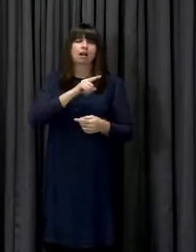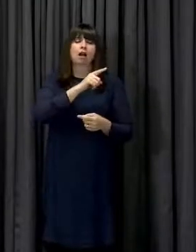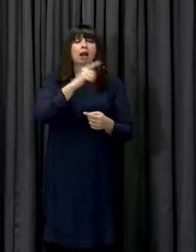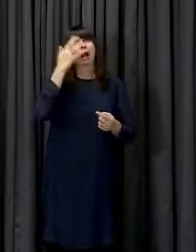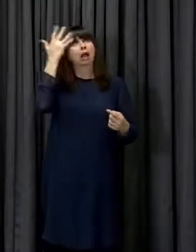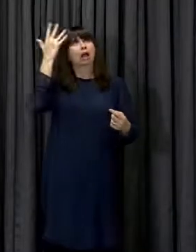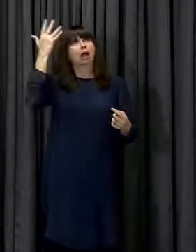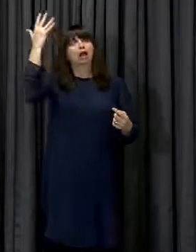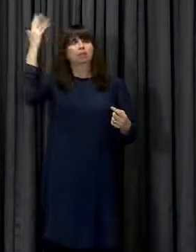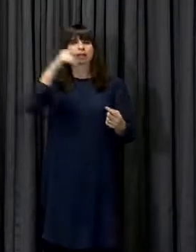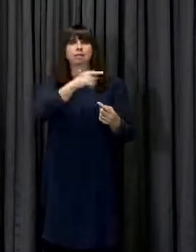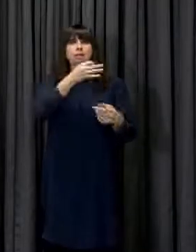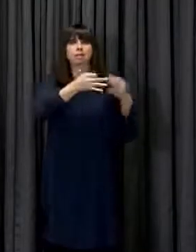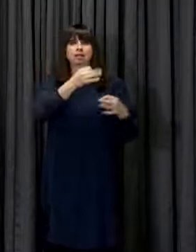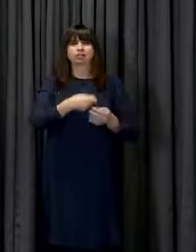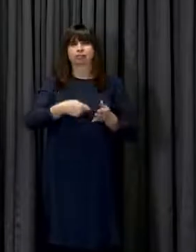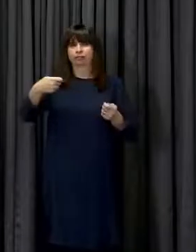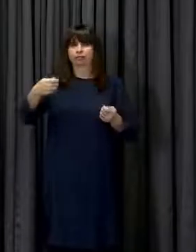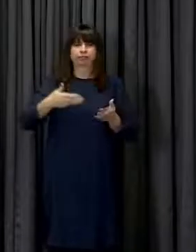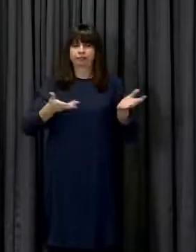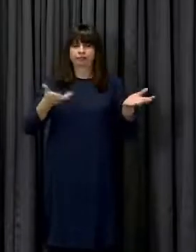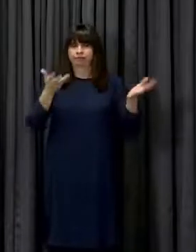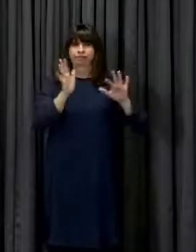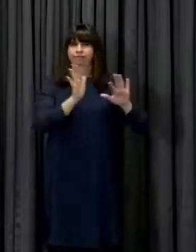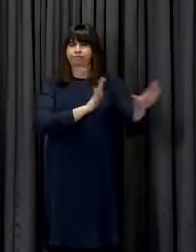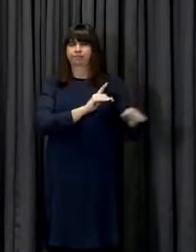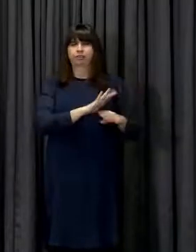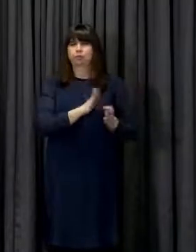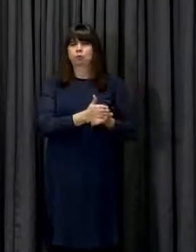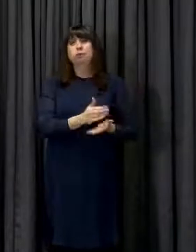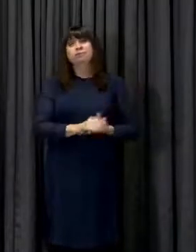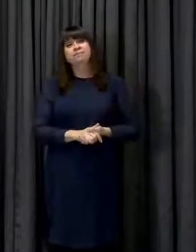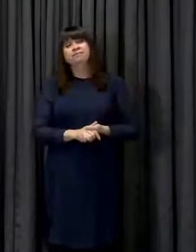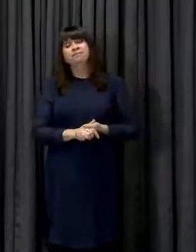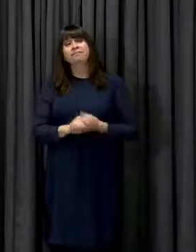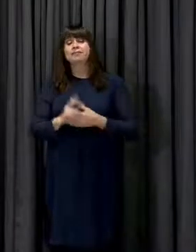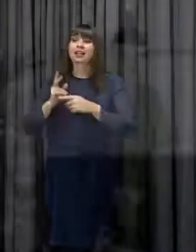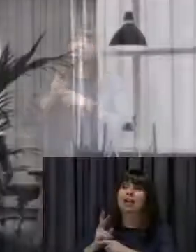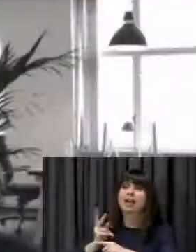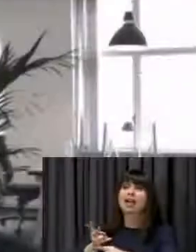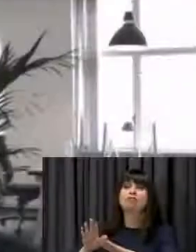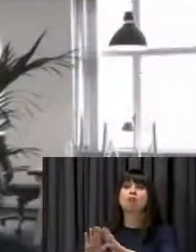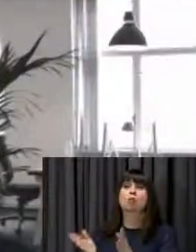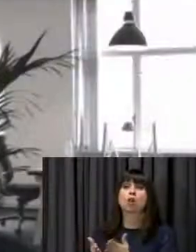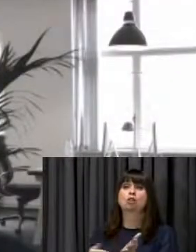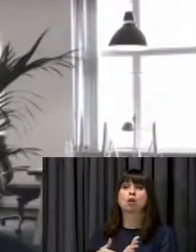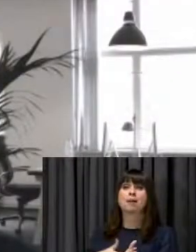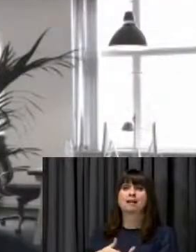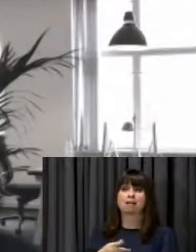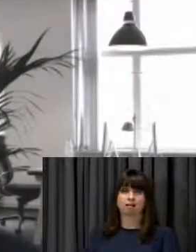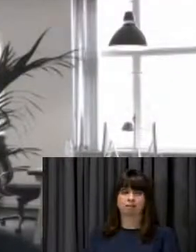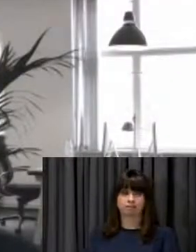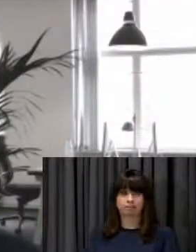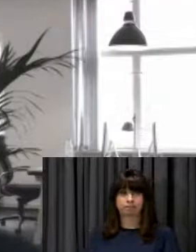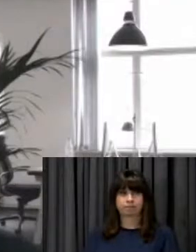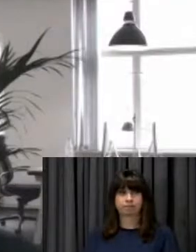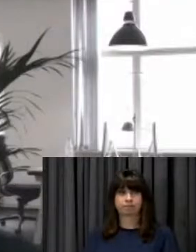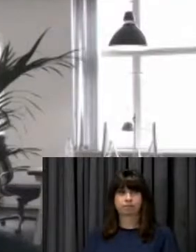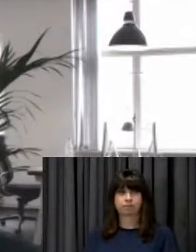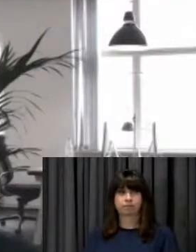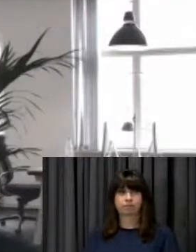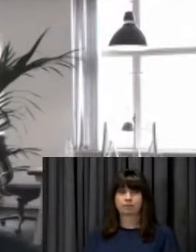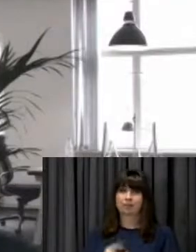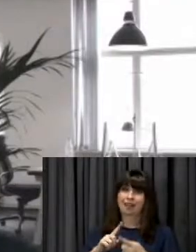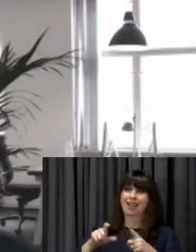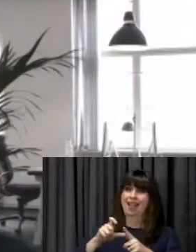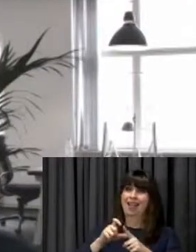fantasy. Thank you, Rob. And I got Tom Magner at Carers World. Thank you, Minister. 2 days ago, the Liberal Democrat